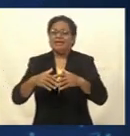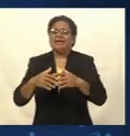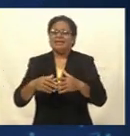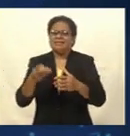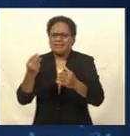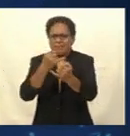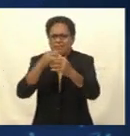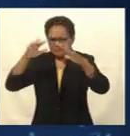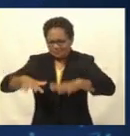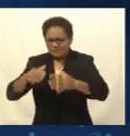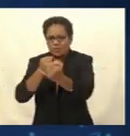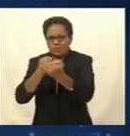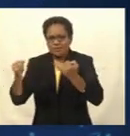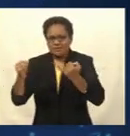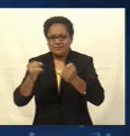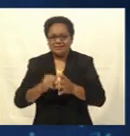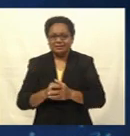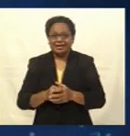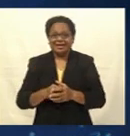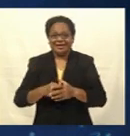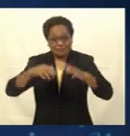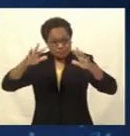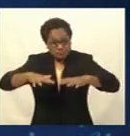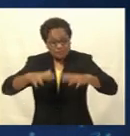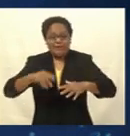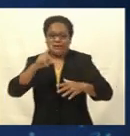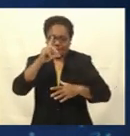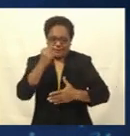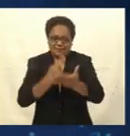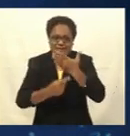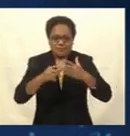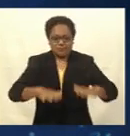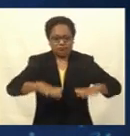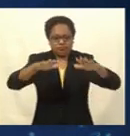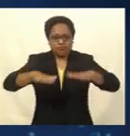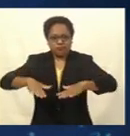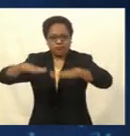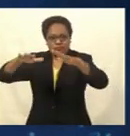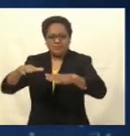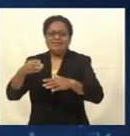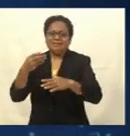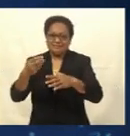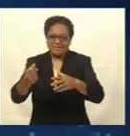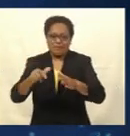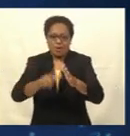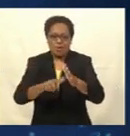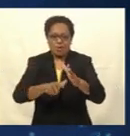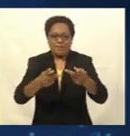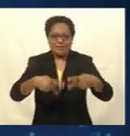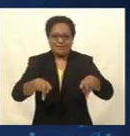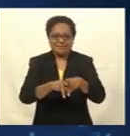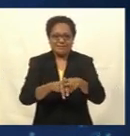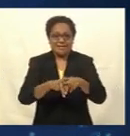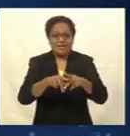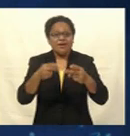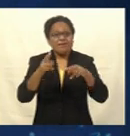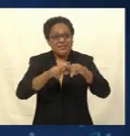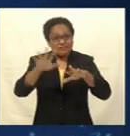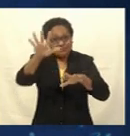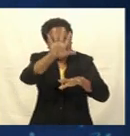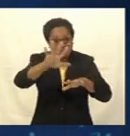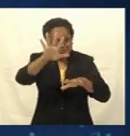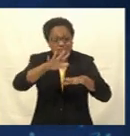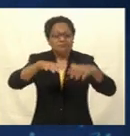falls. Localized heavy falls may lead to flash flooding of low-lying areas for the rest of Fiji. Cloudy with some showers, increasing to